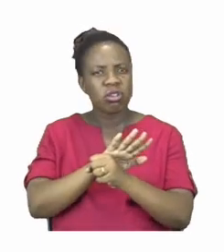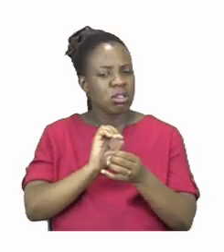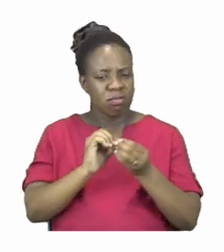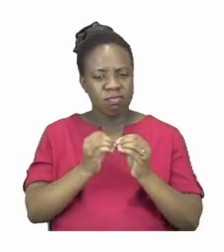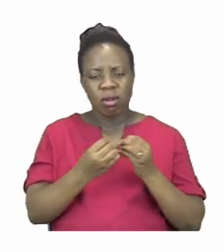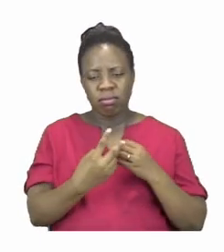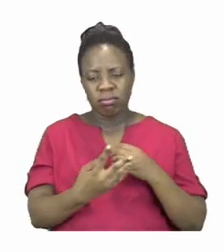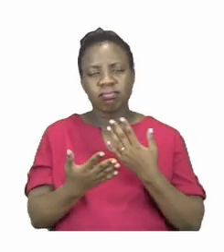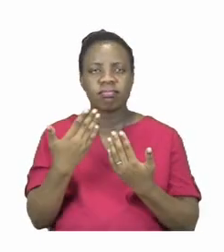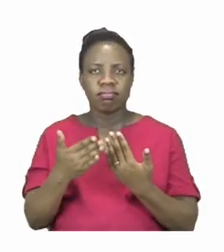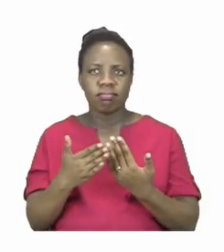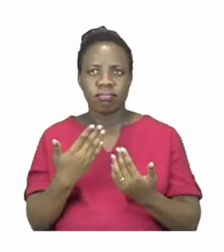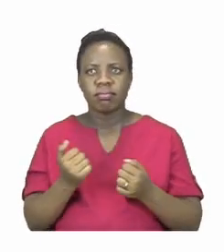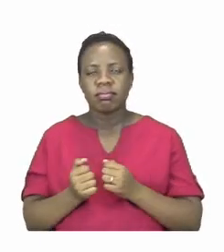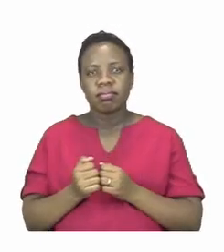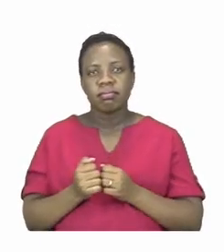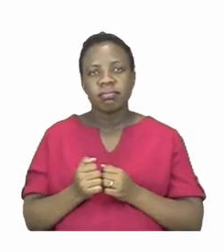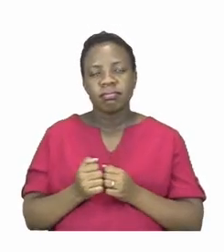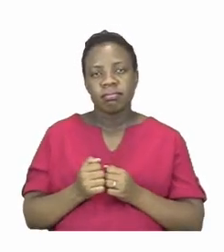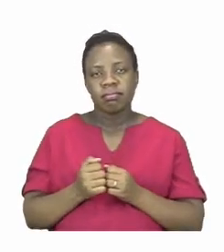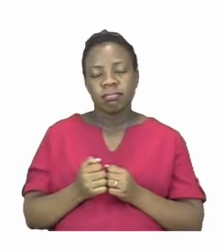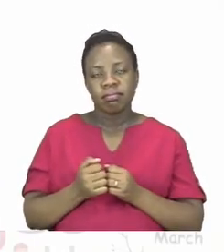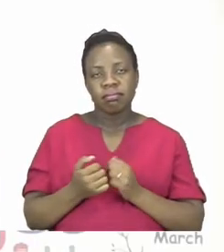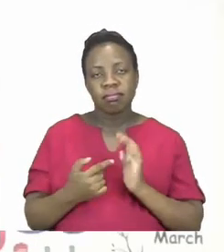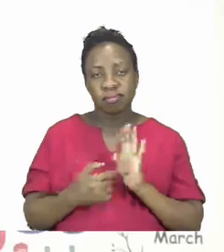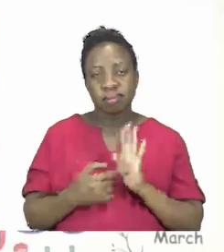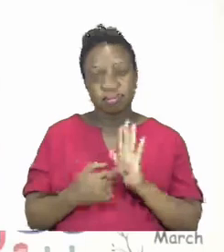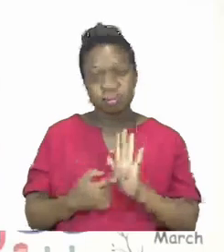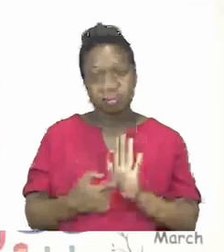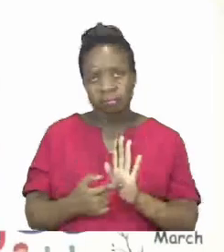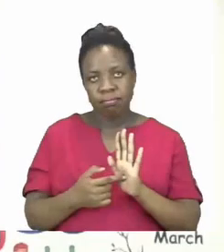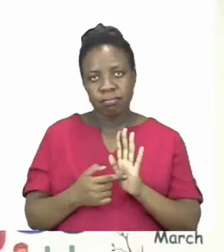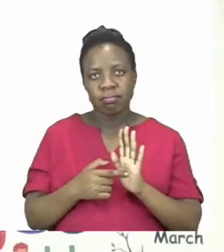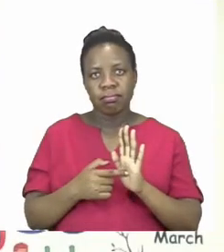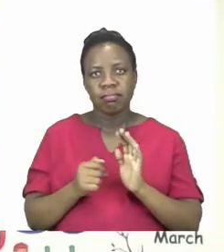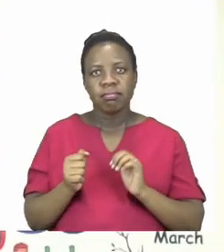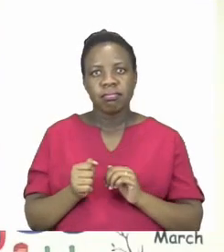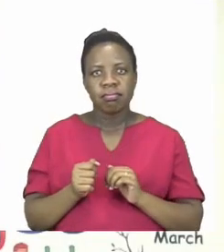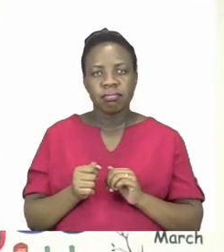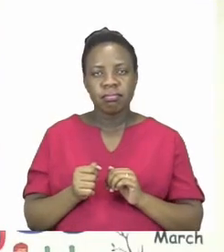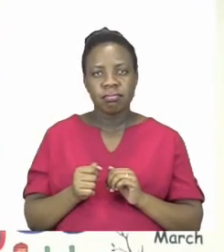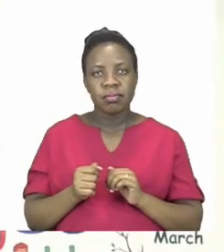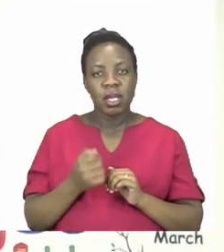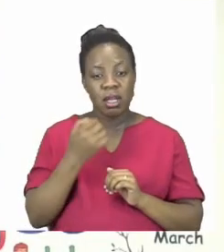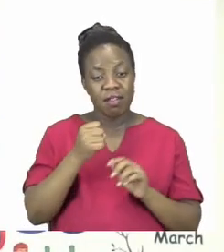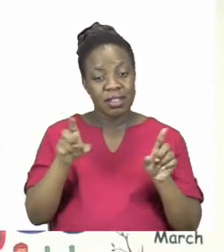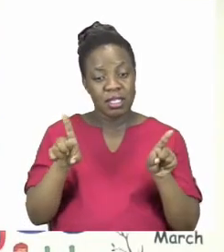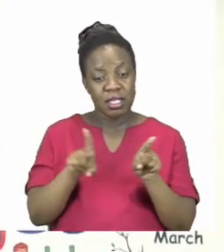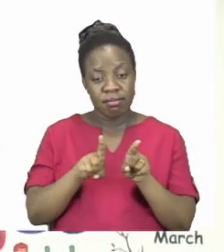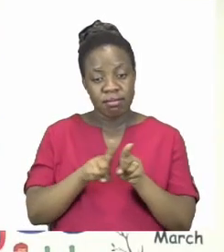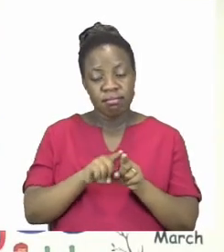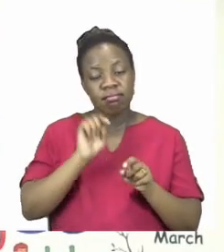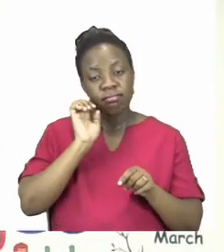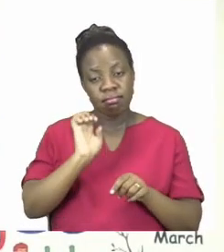board. Now on the board, I have the first one that is in your booklets. Let's see